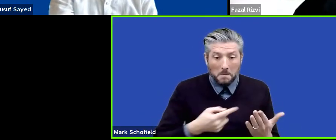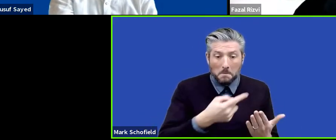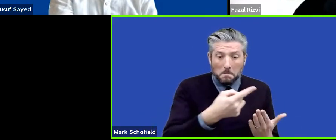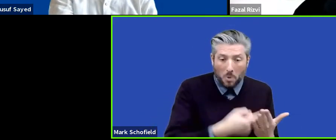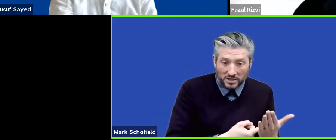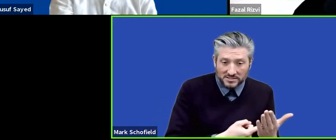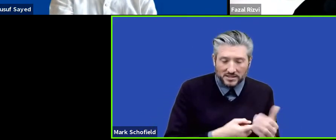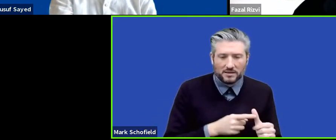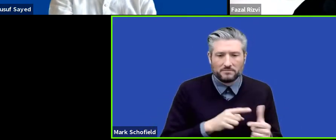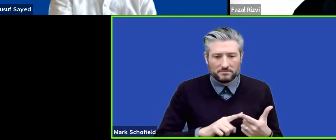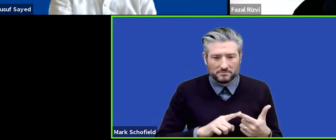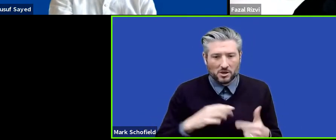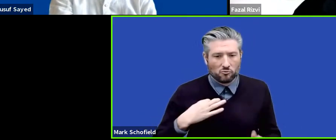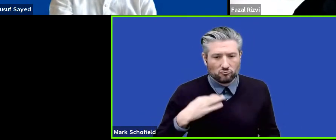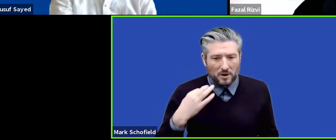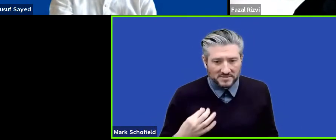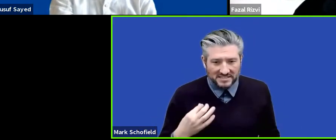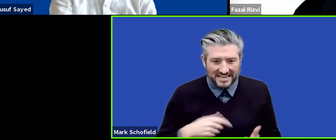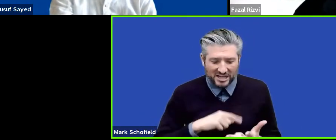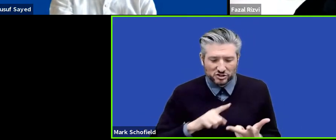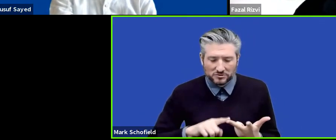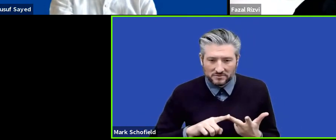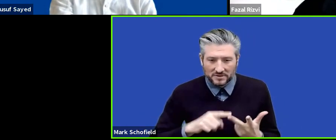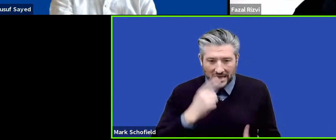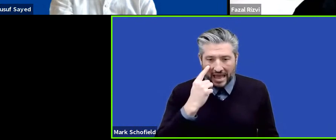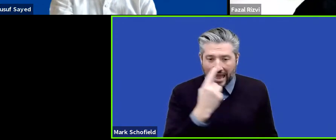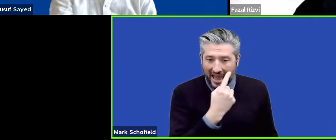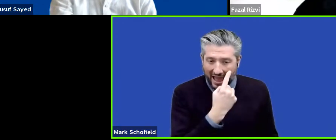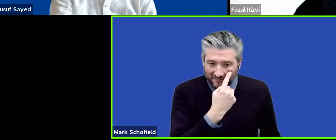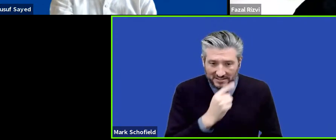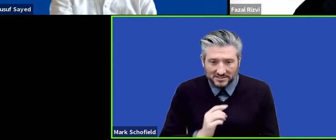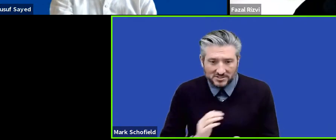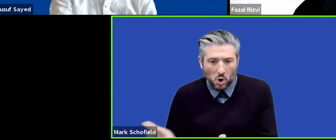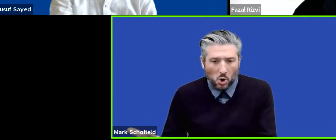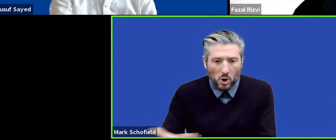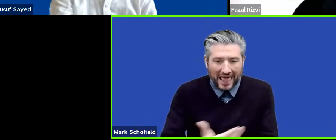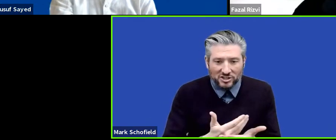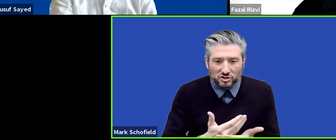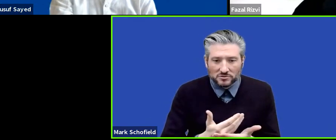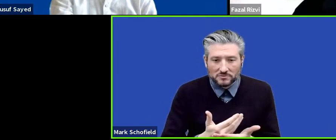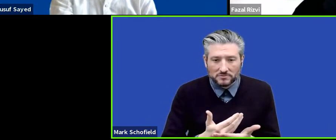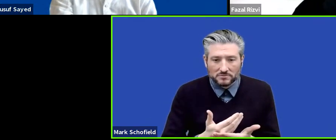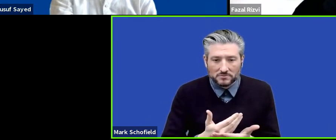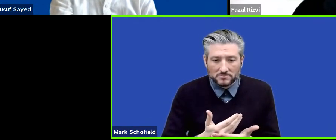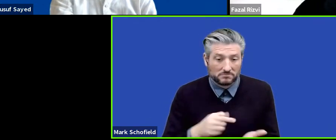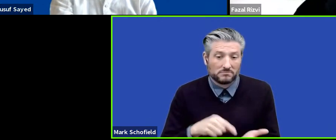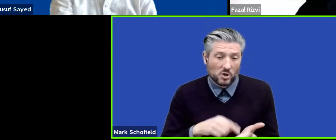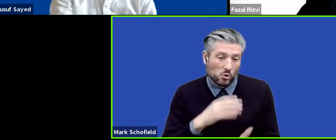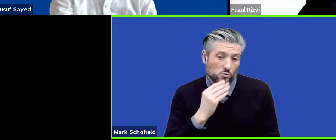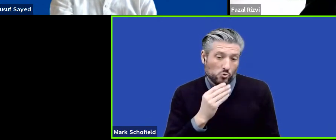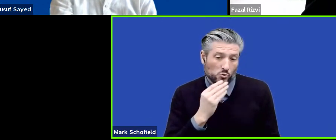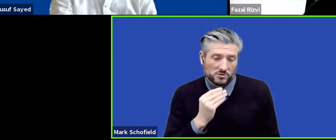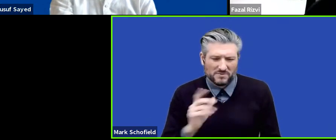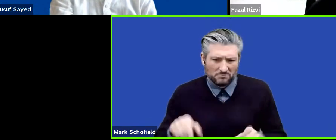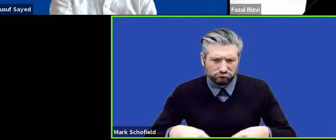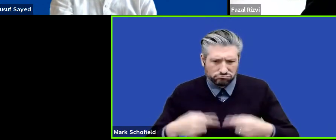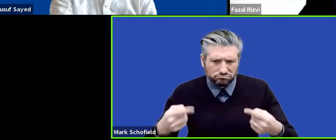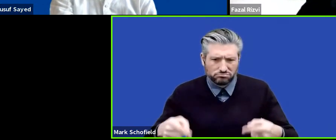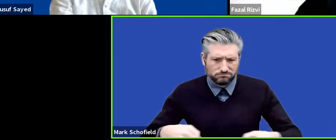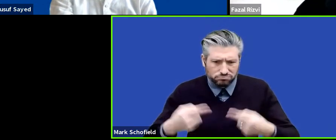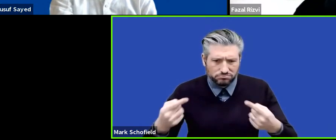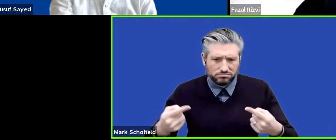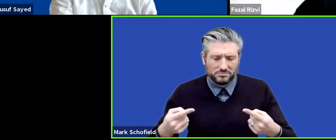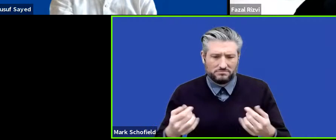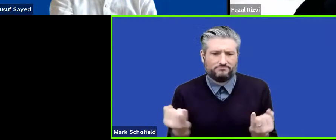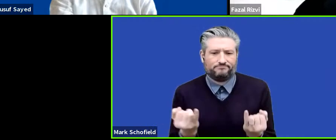and in ways the evidence is gathered and utilized. I have used the phrase